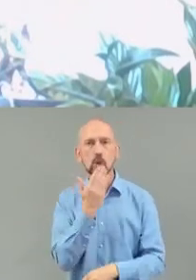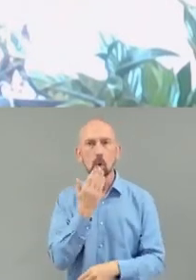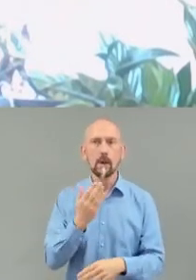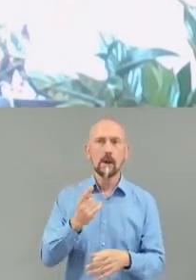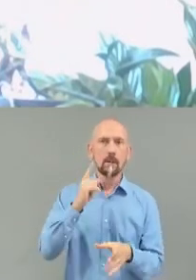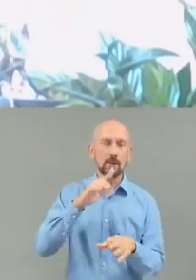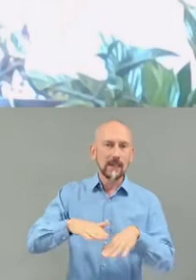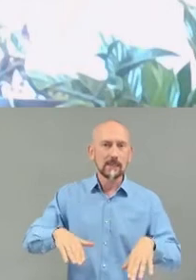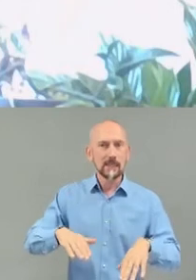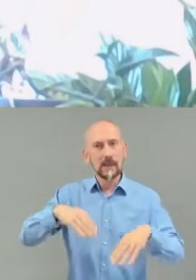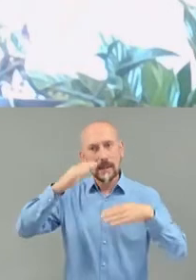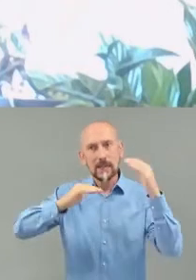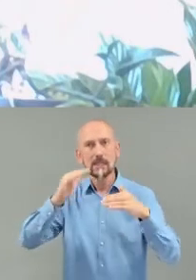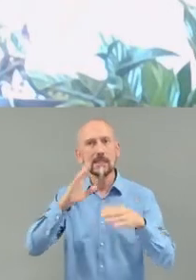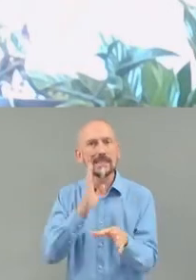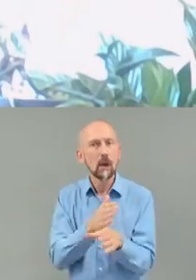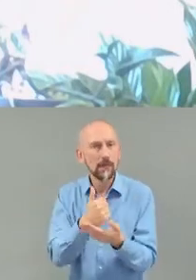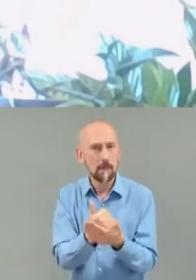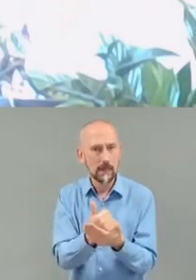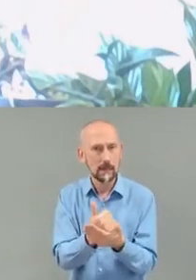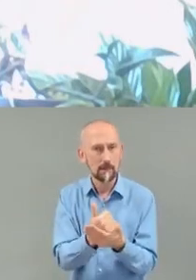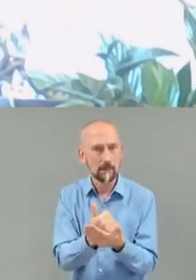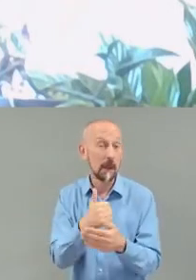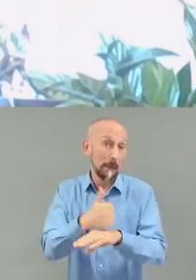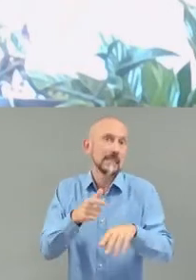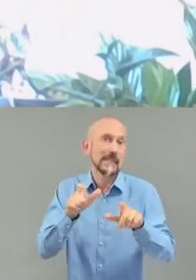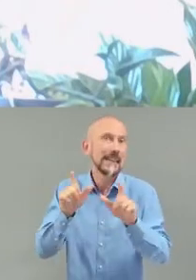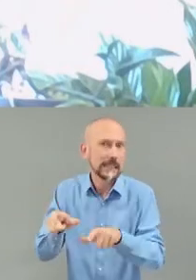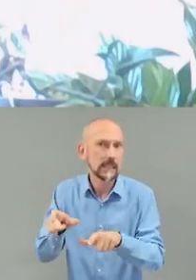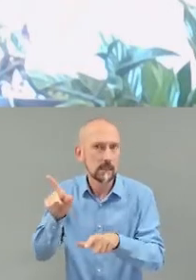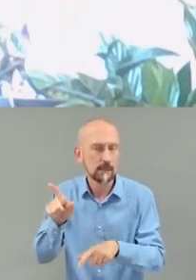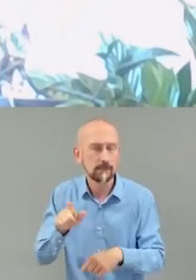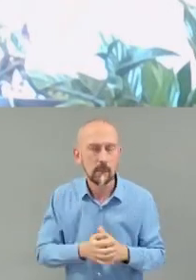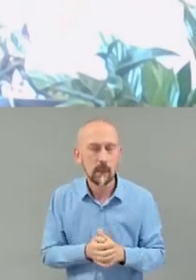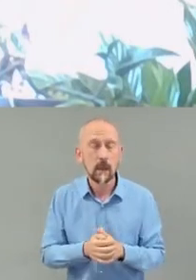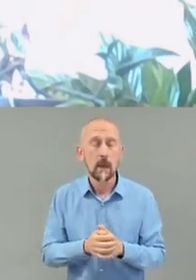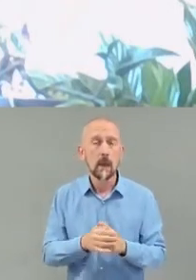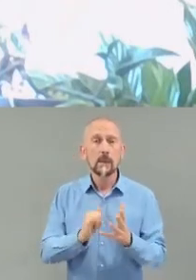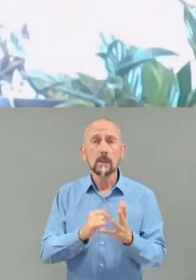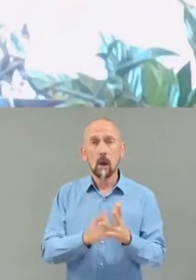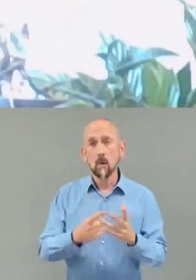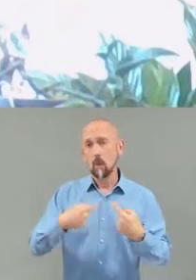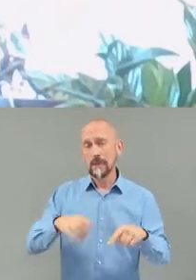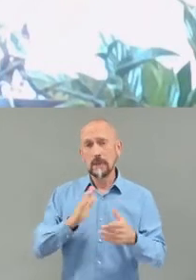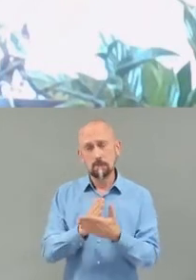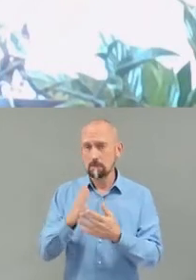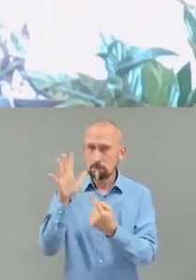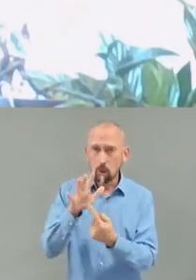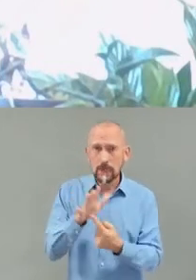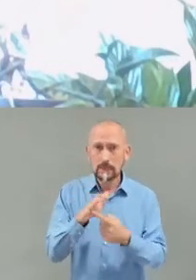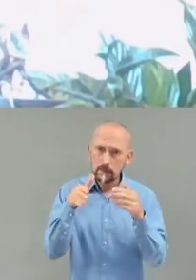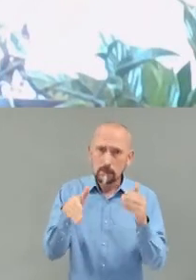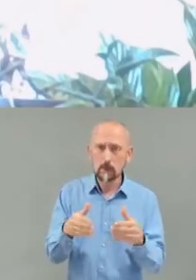Leeds. We've been really prioritising the need to attend to issues such as efficacy